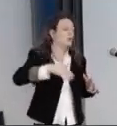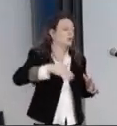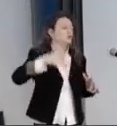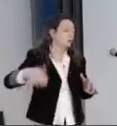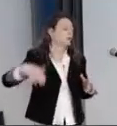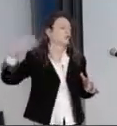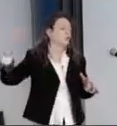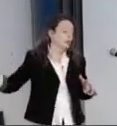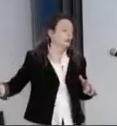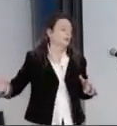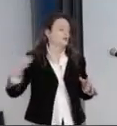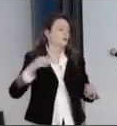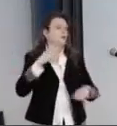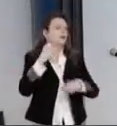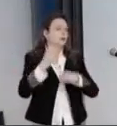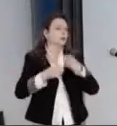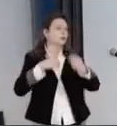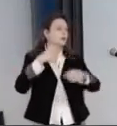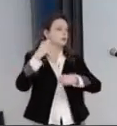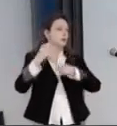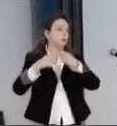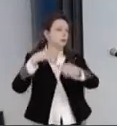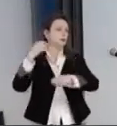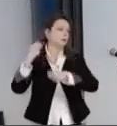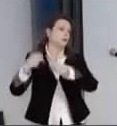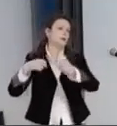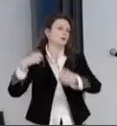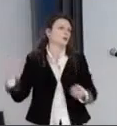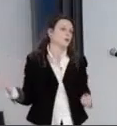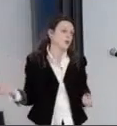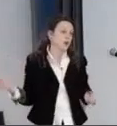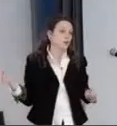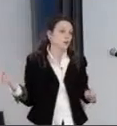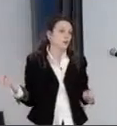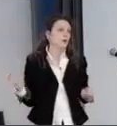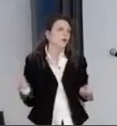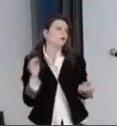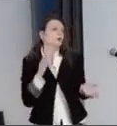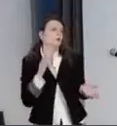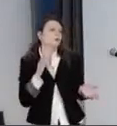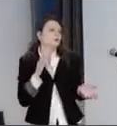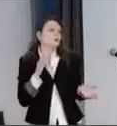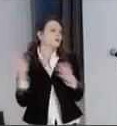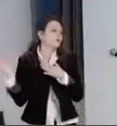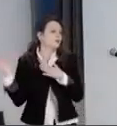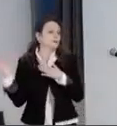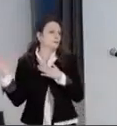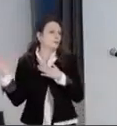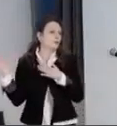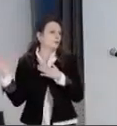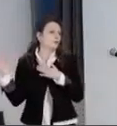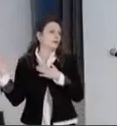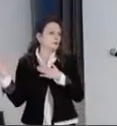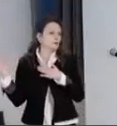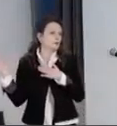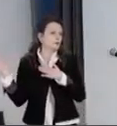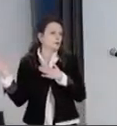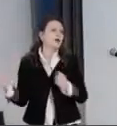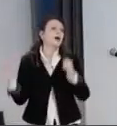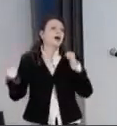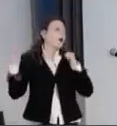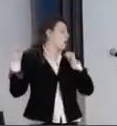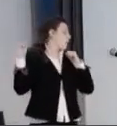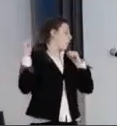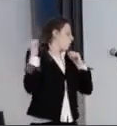they occasionally get reformulated and so their ingredients might be updated over time. So I don't know whether this is something that belongs to the latest